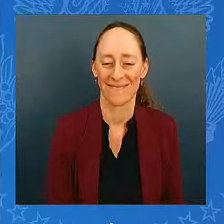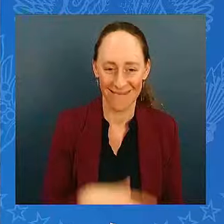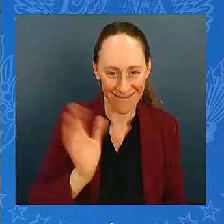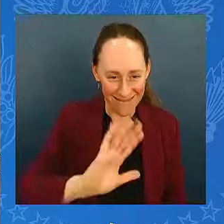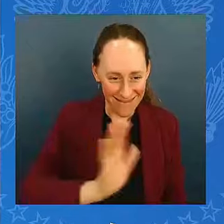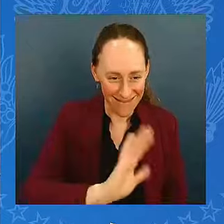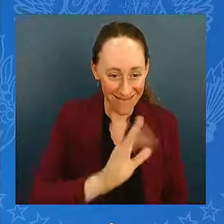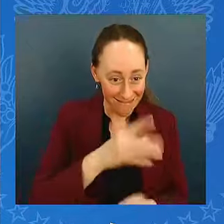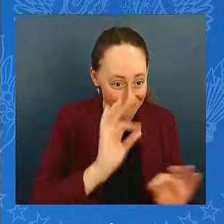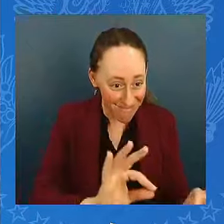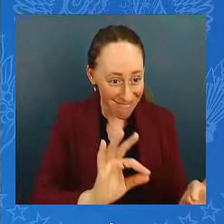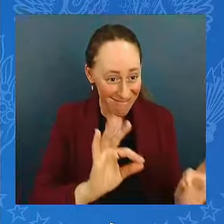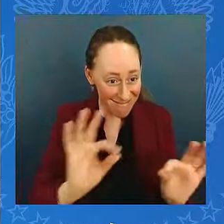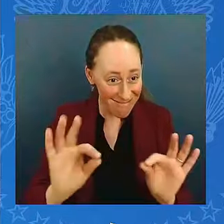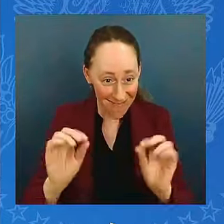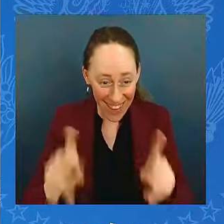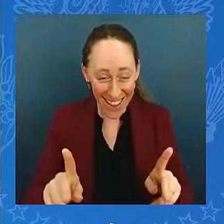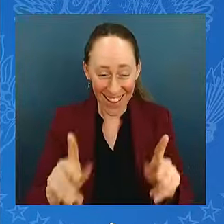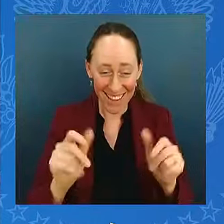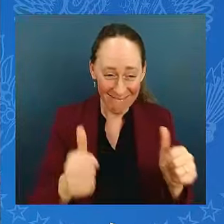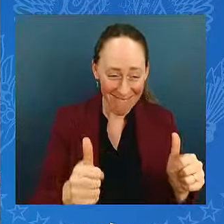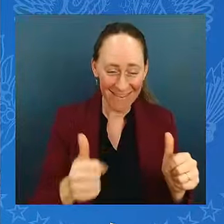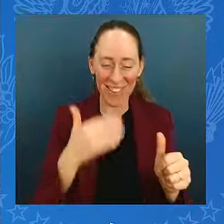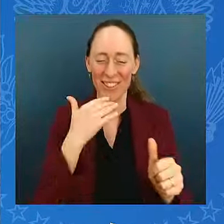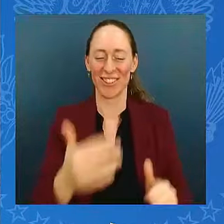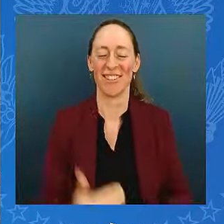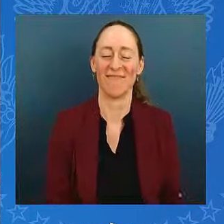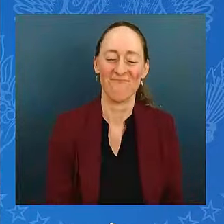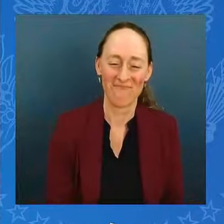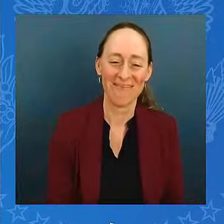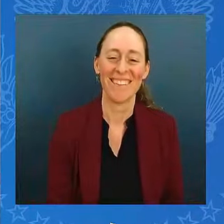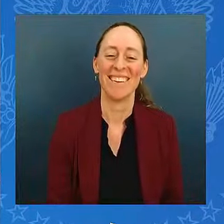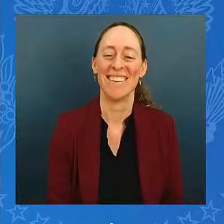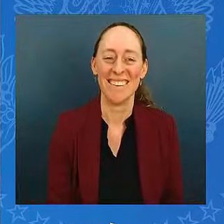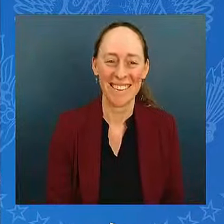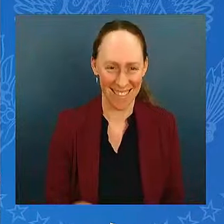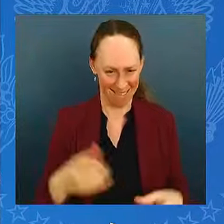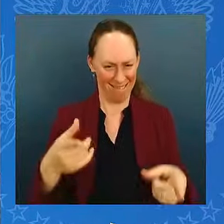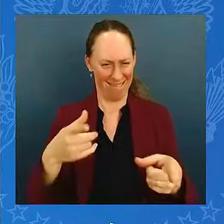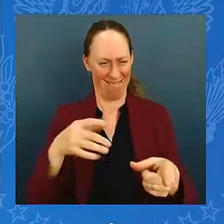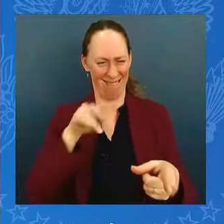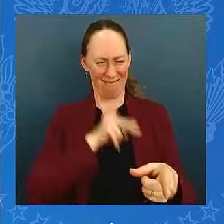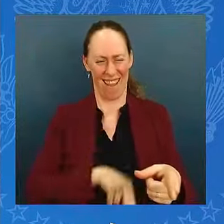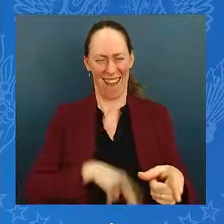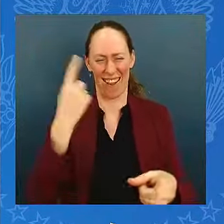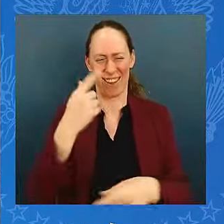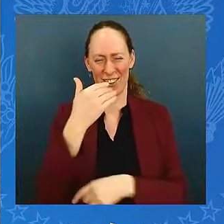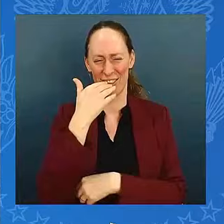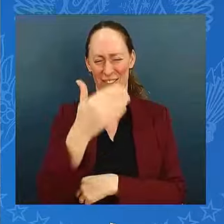doing? Holy mackerel. I like your ties. You guys said thank you?